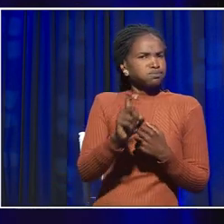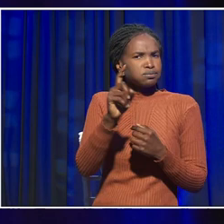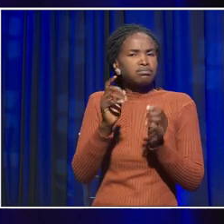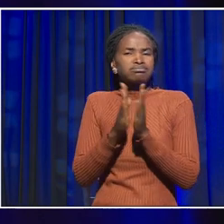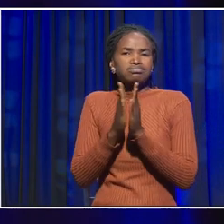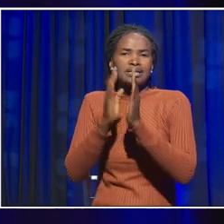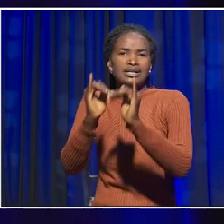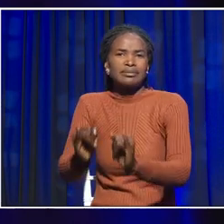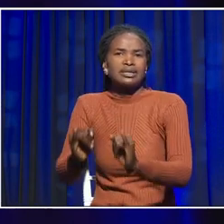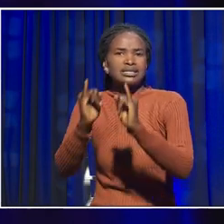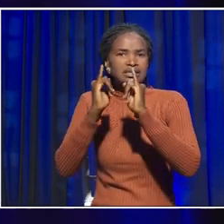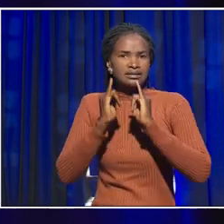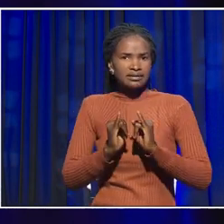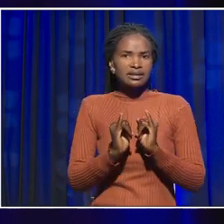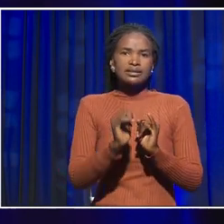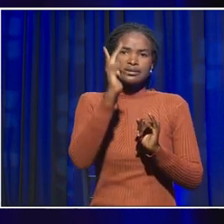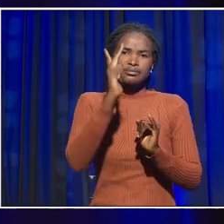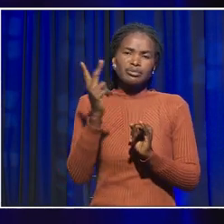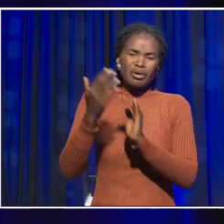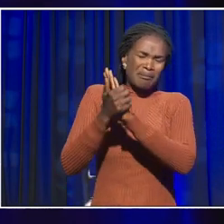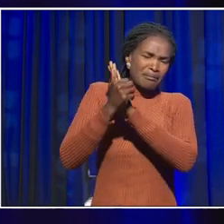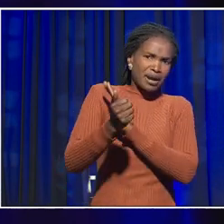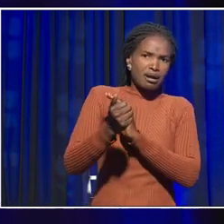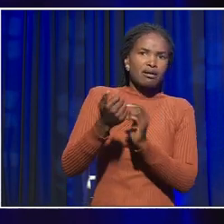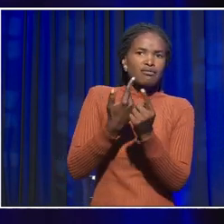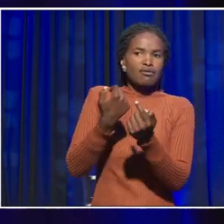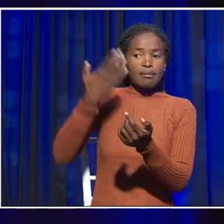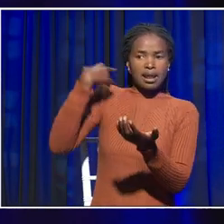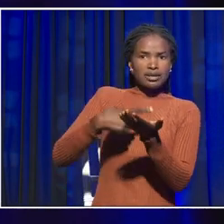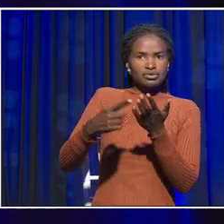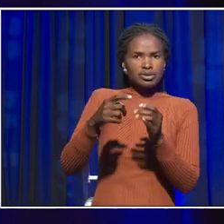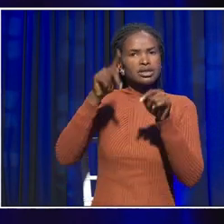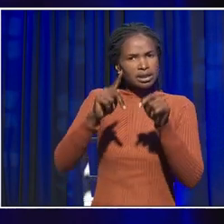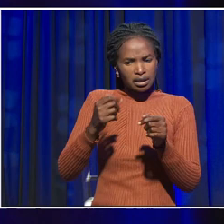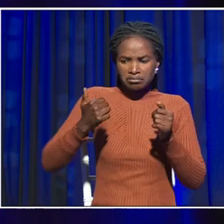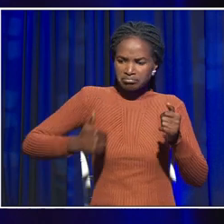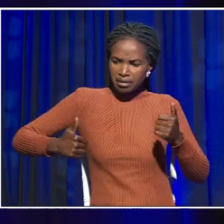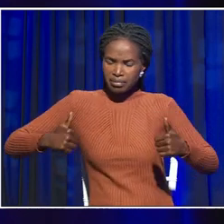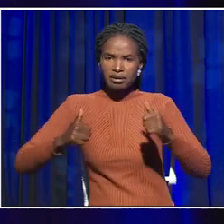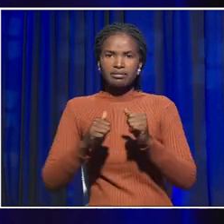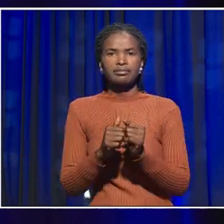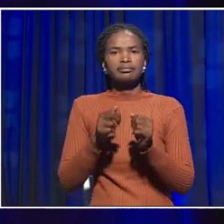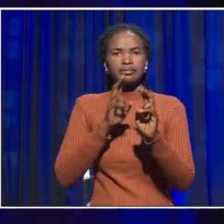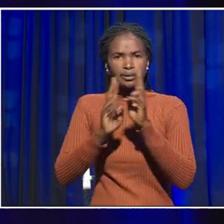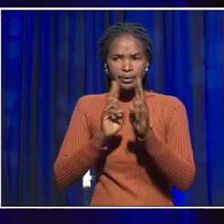invite certain speakers from last week. So I have really